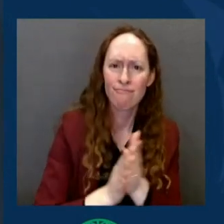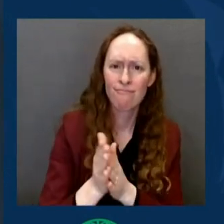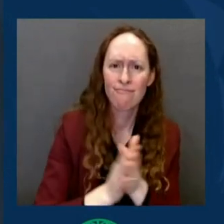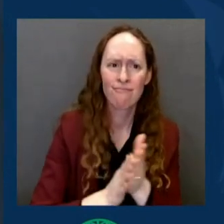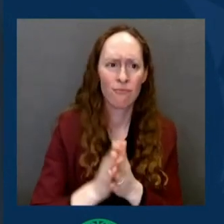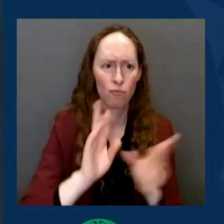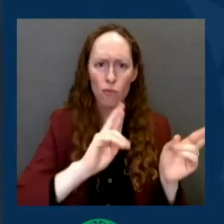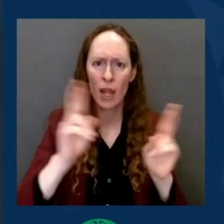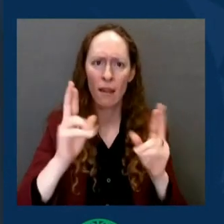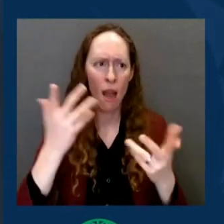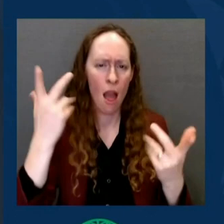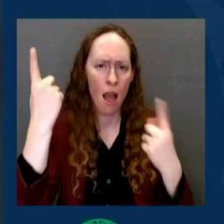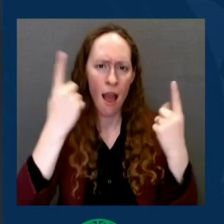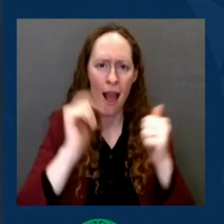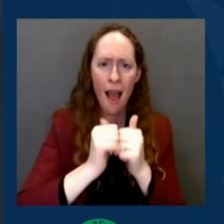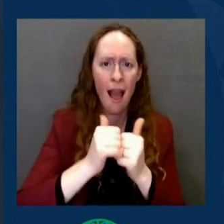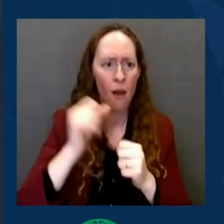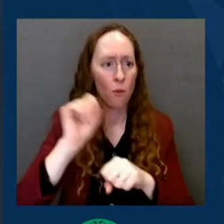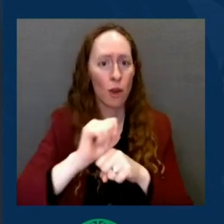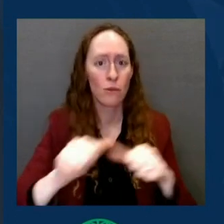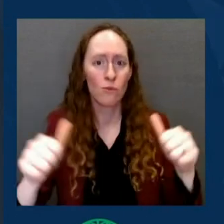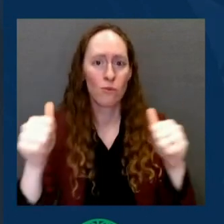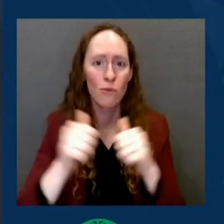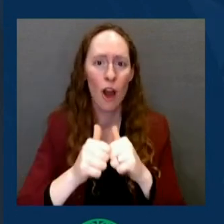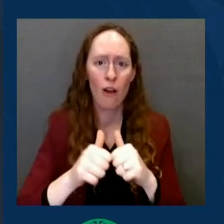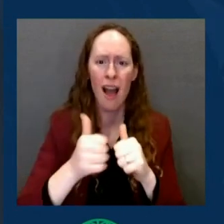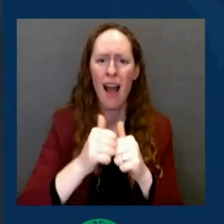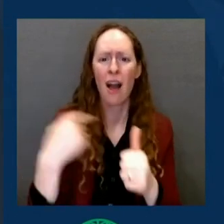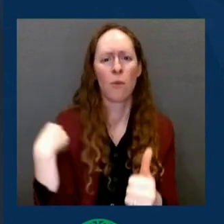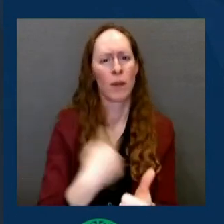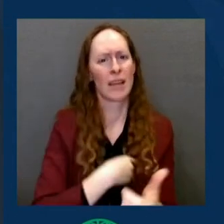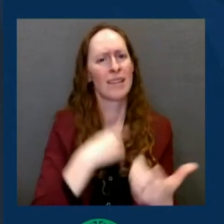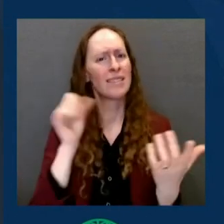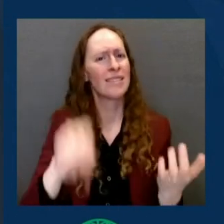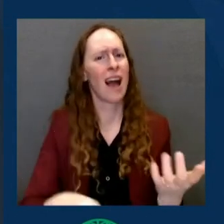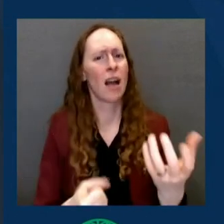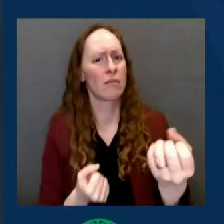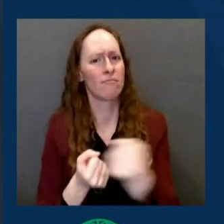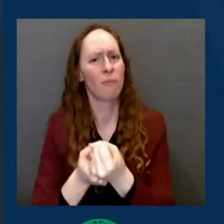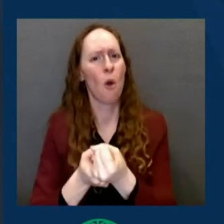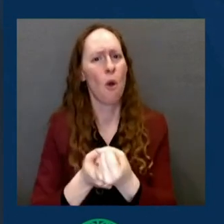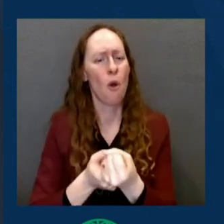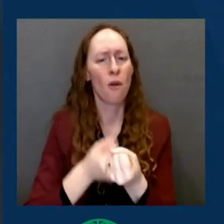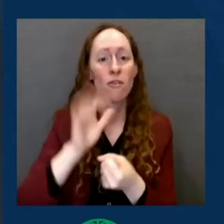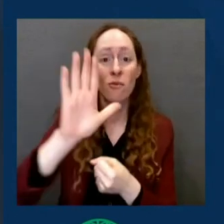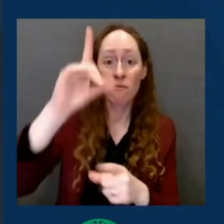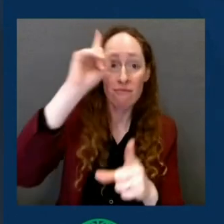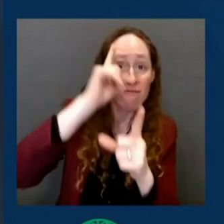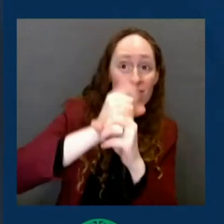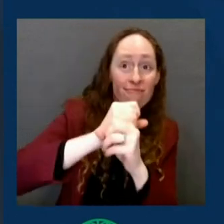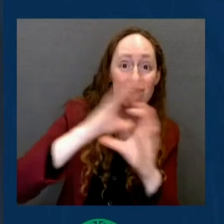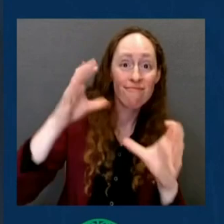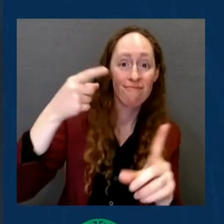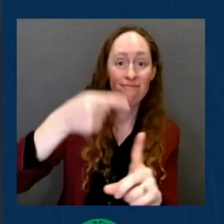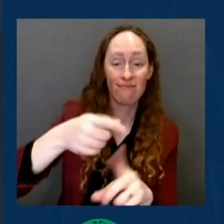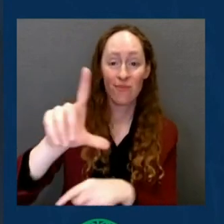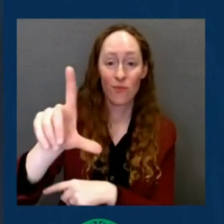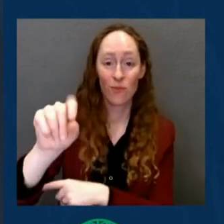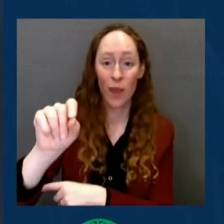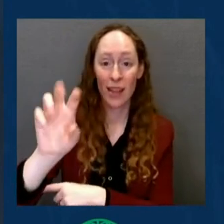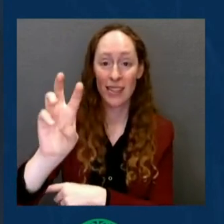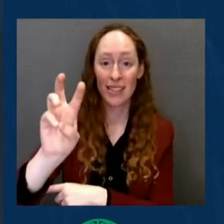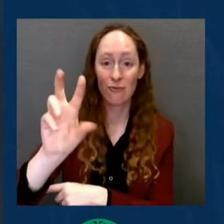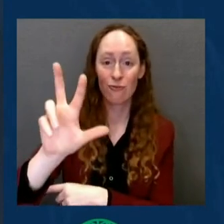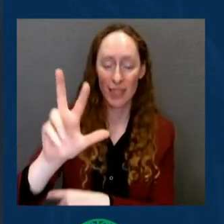Agenda 2063? I want to thank you all again. And I'm now going to turn it over to Secretary of State Blinken to facilitate